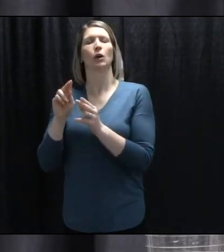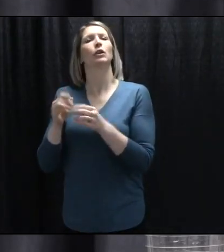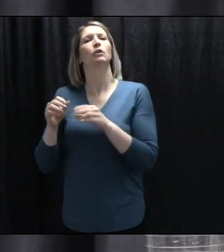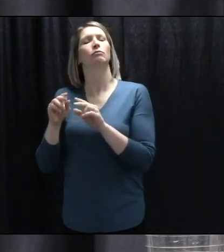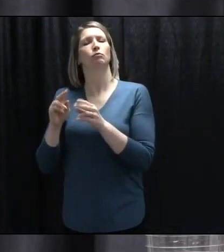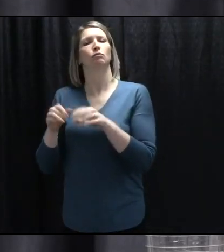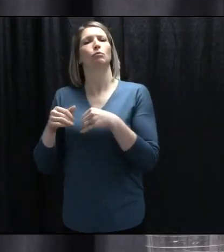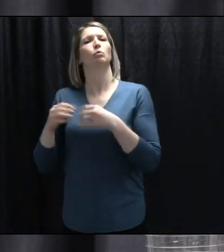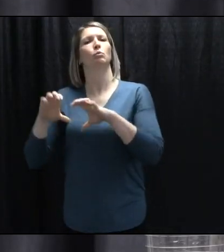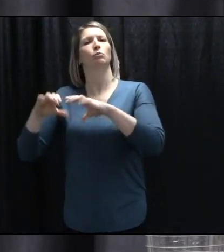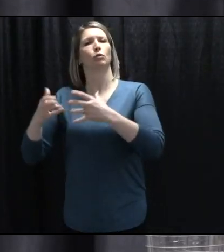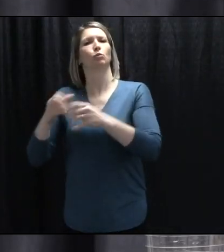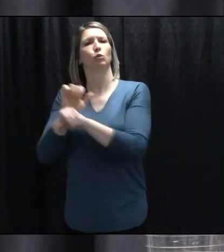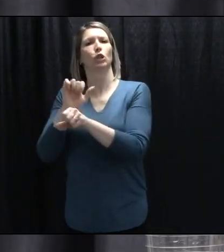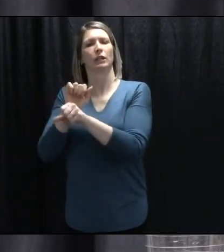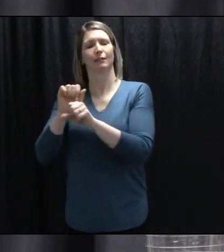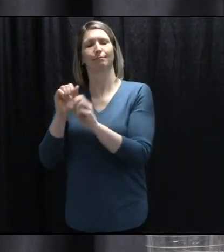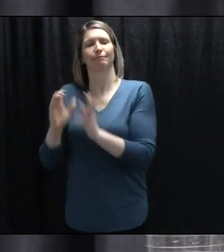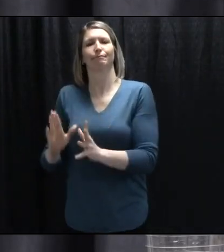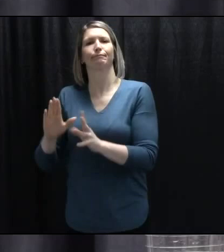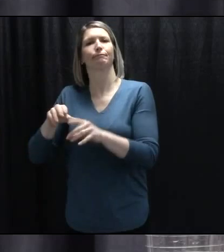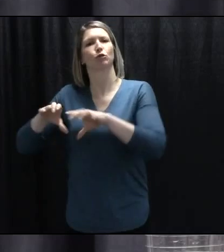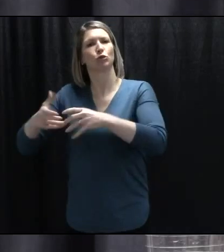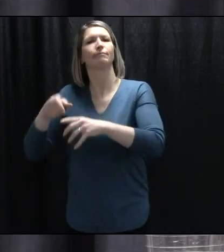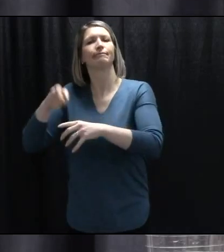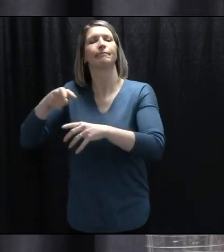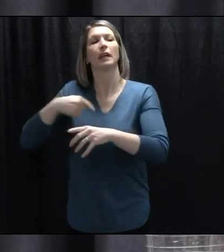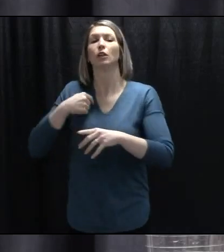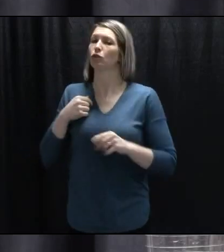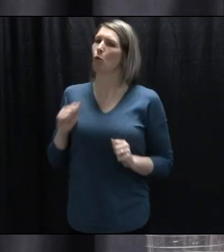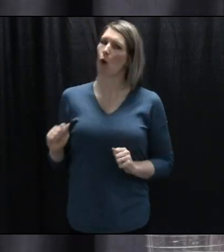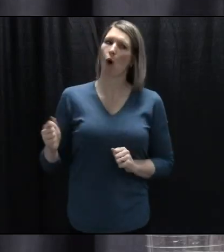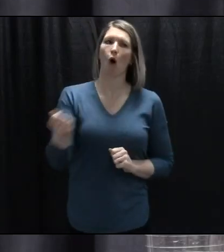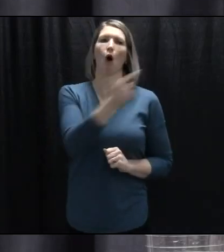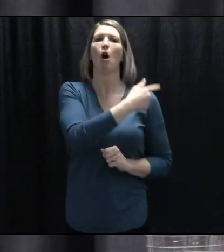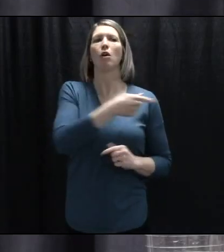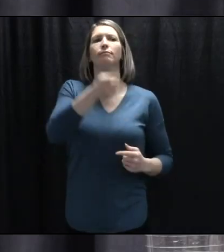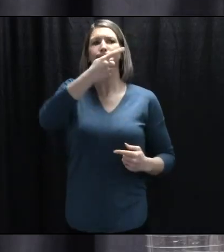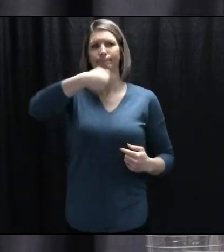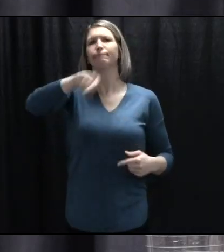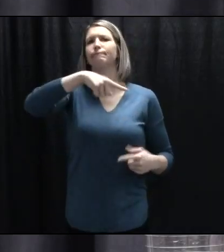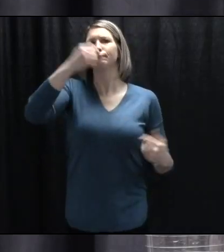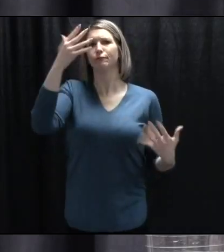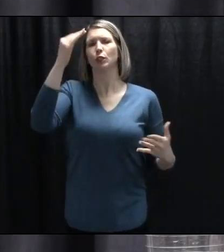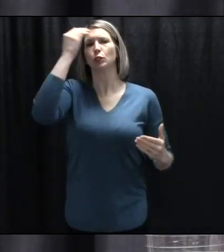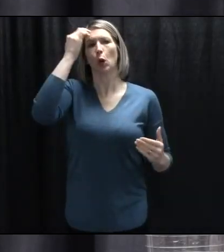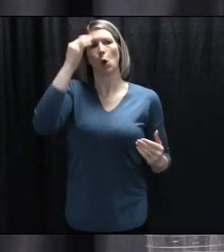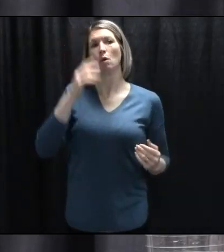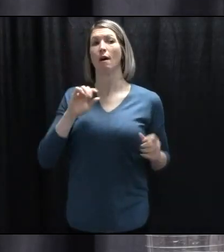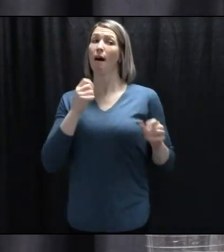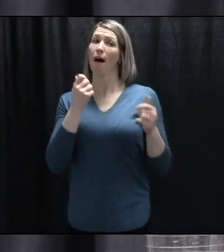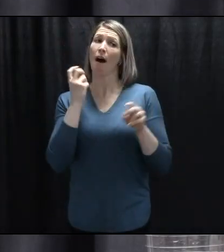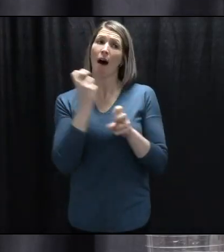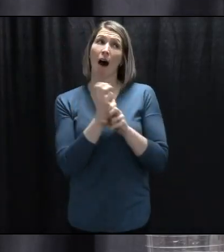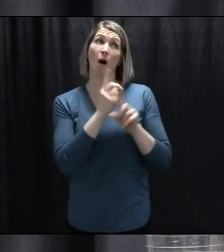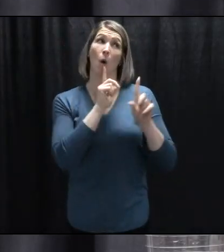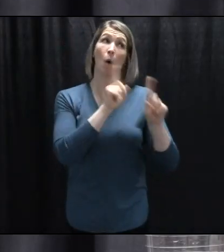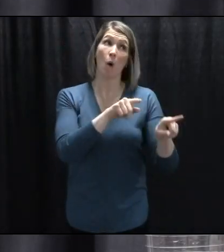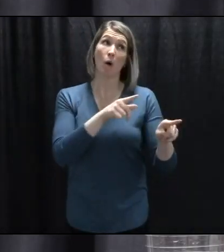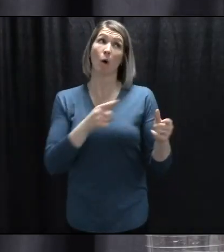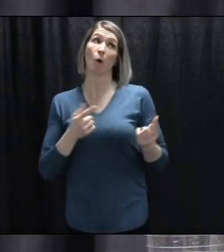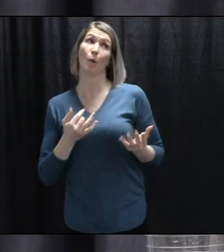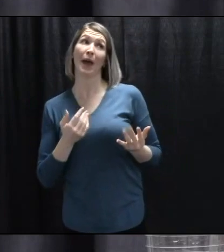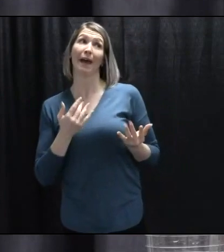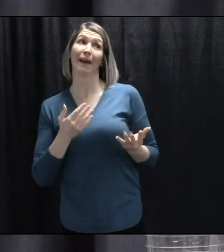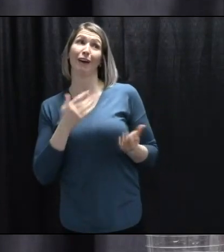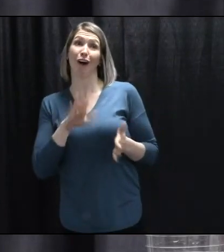case are we're trying to make sure everybody has a common understanding of the challenges and the requirements. Our aim is to make